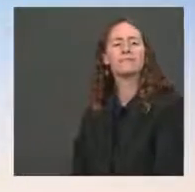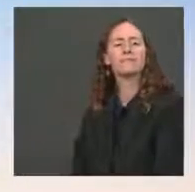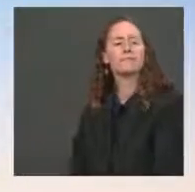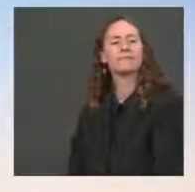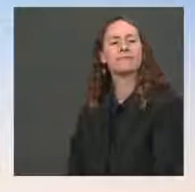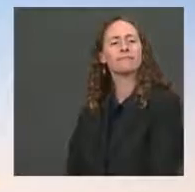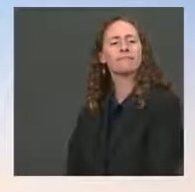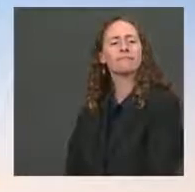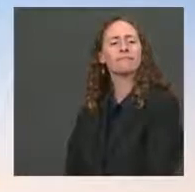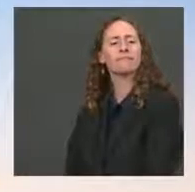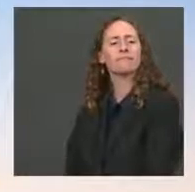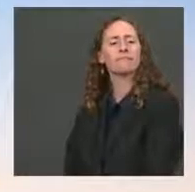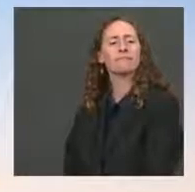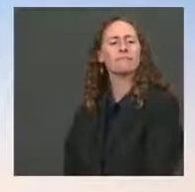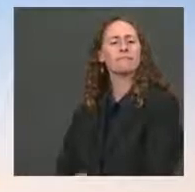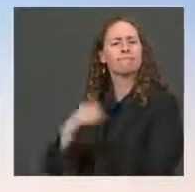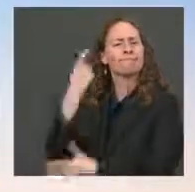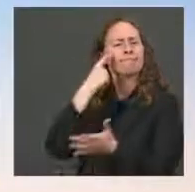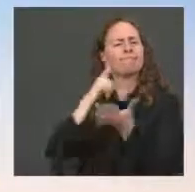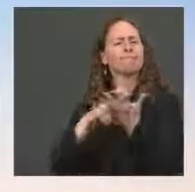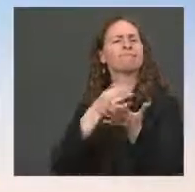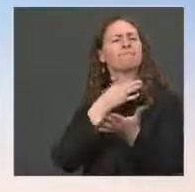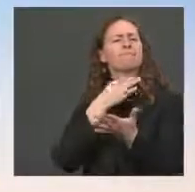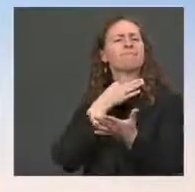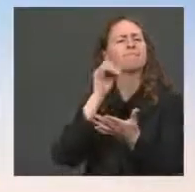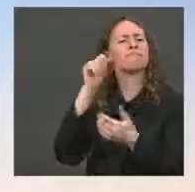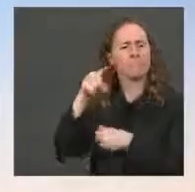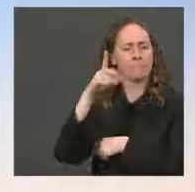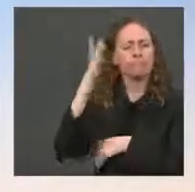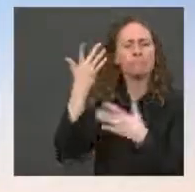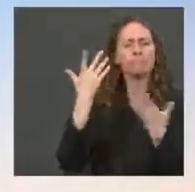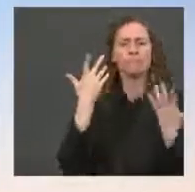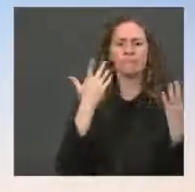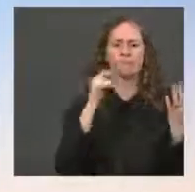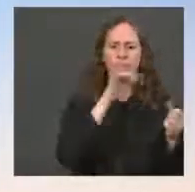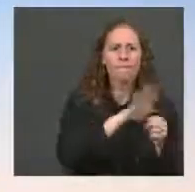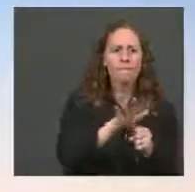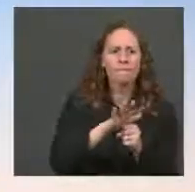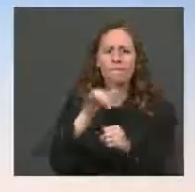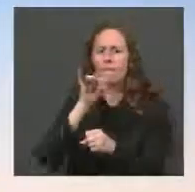of yours on the supply chain crunch, specifically semiconductors. Mm-hmm.